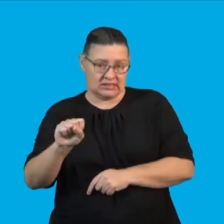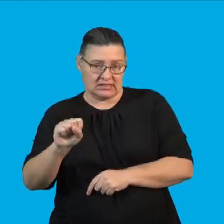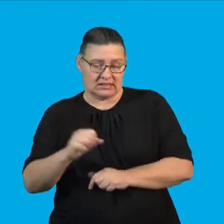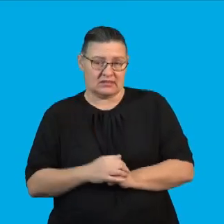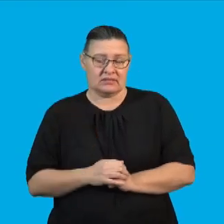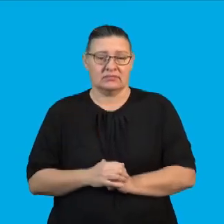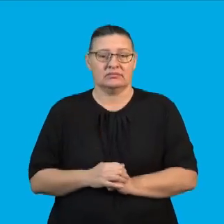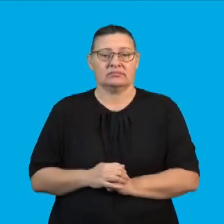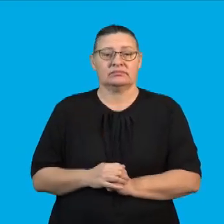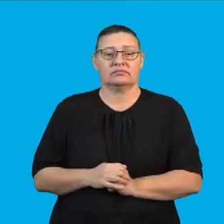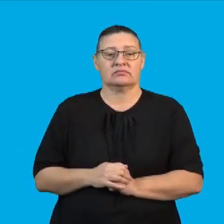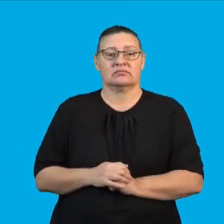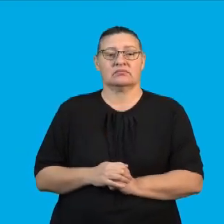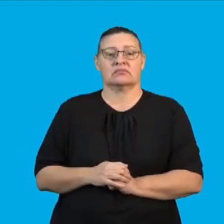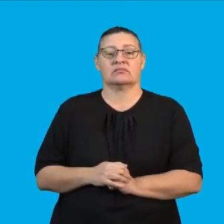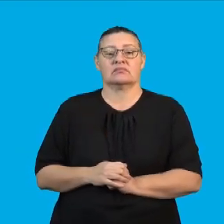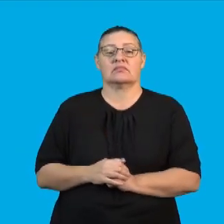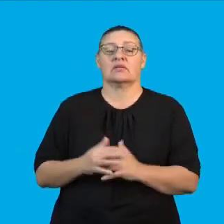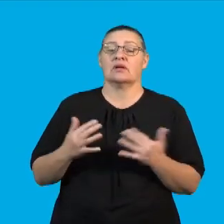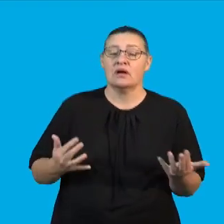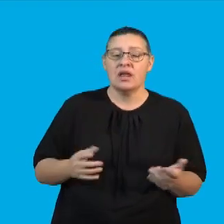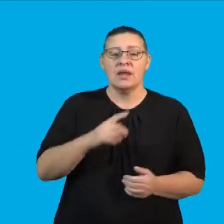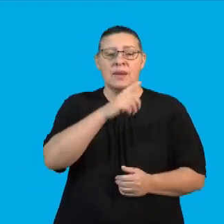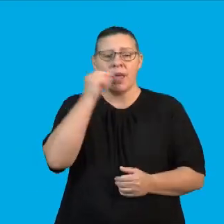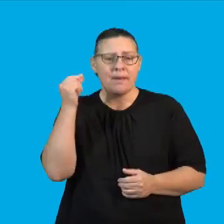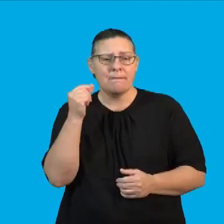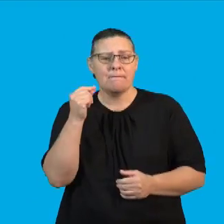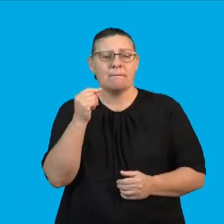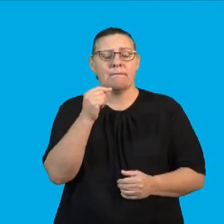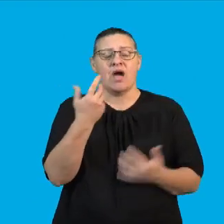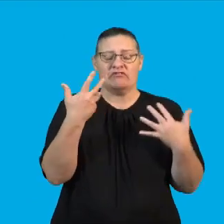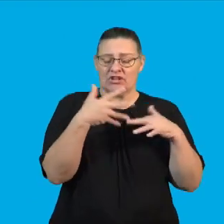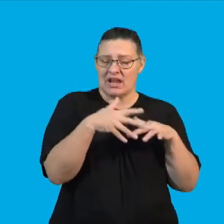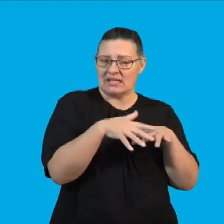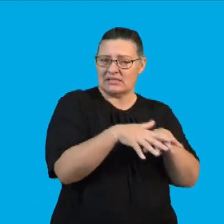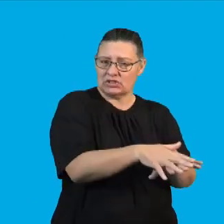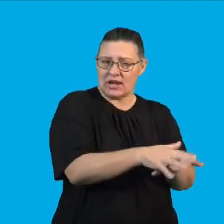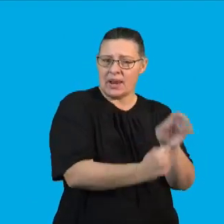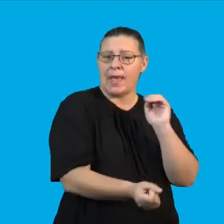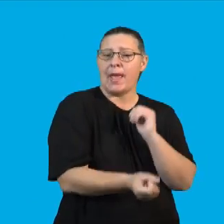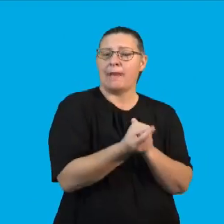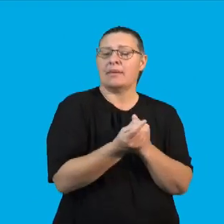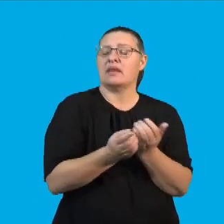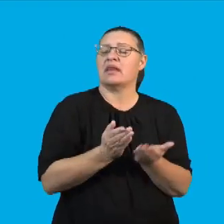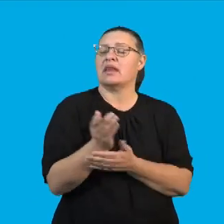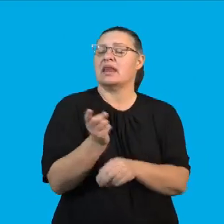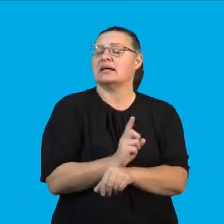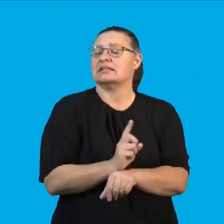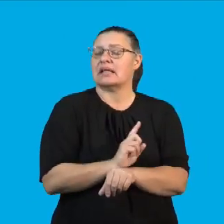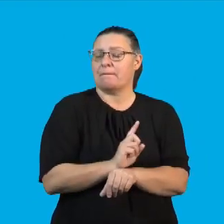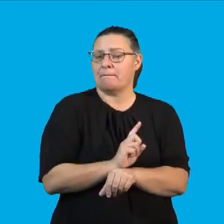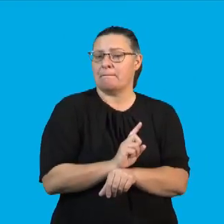question, 2.1.1. Name the type of fertilization that occurs